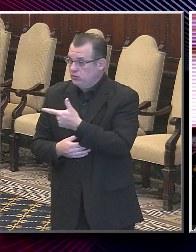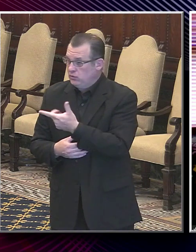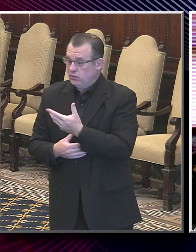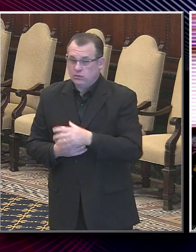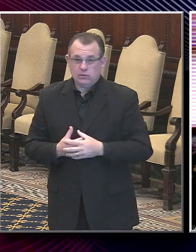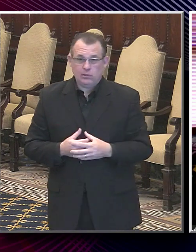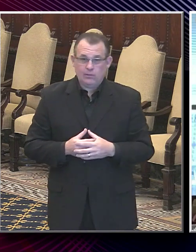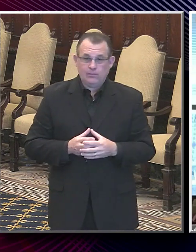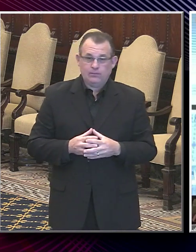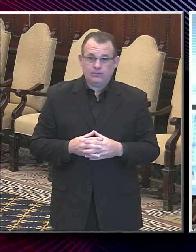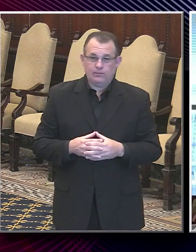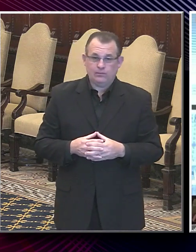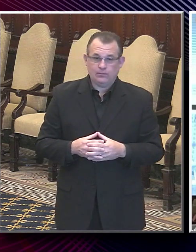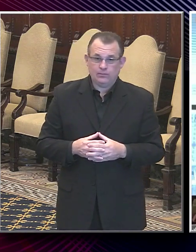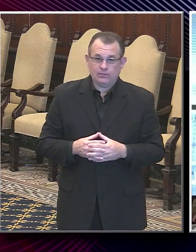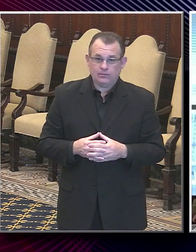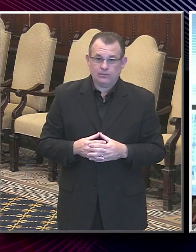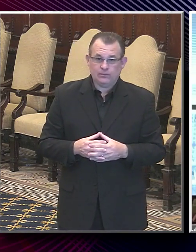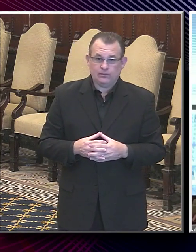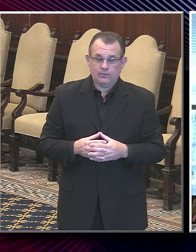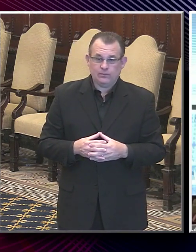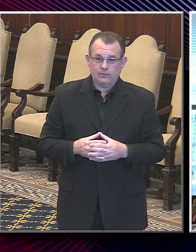I think that's so.